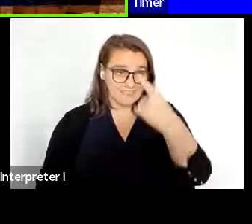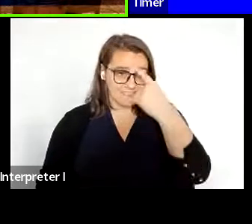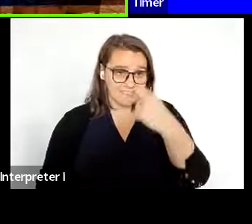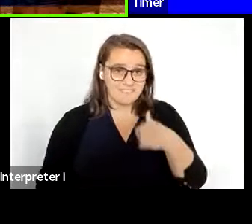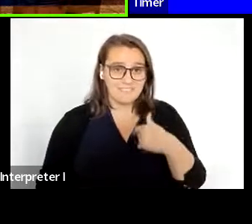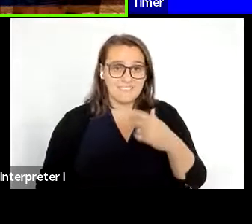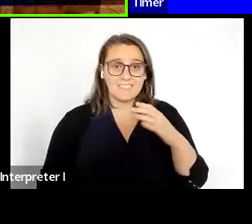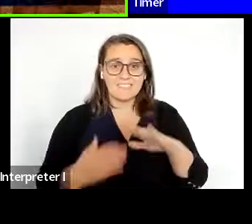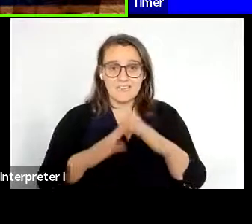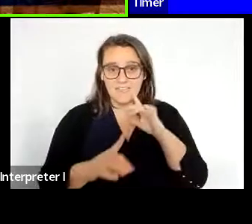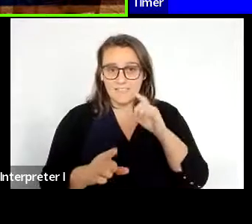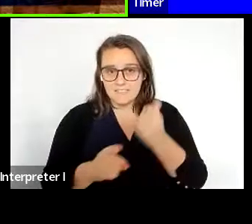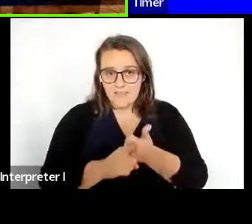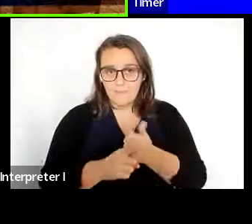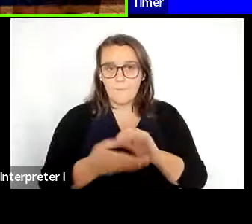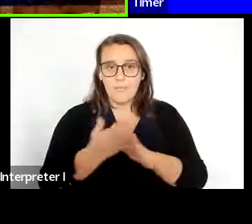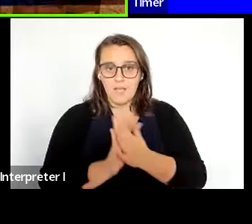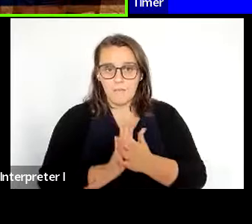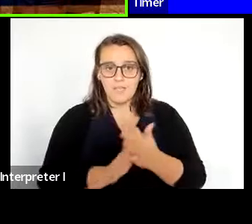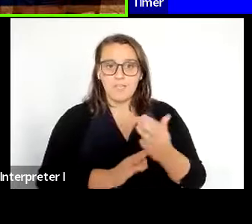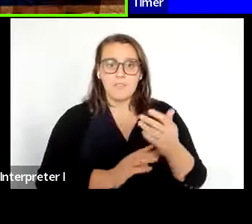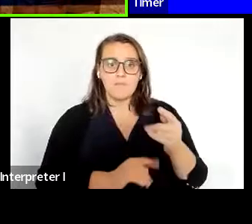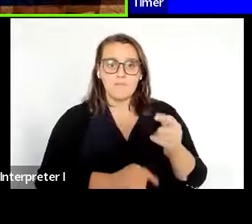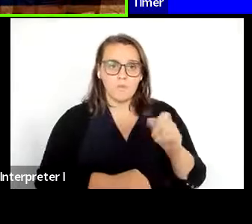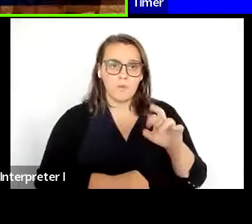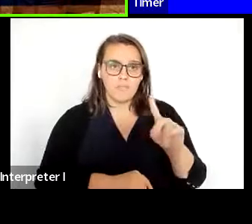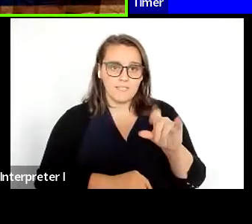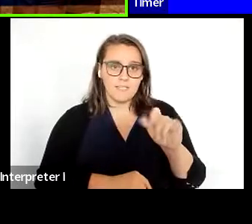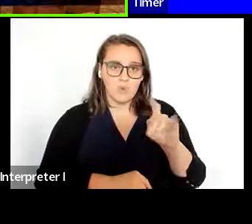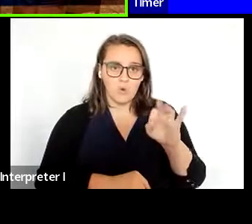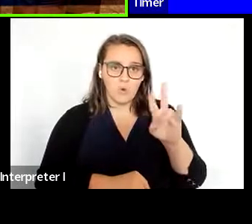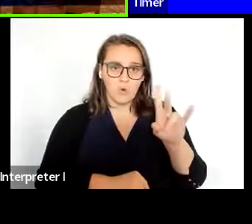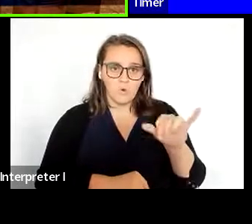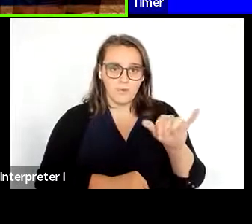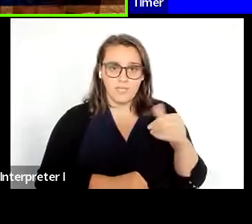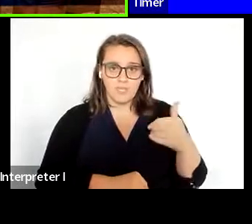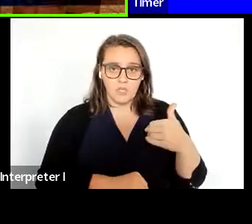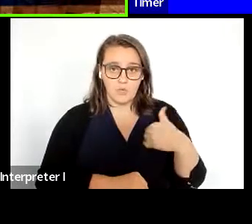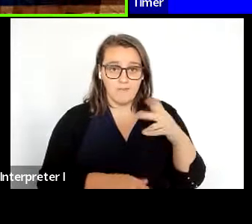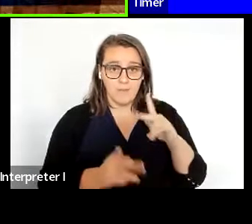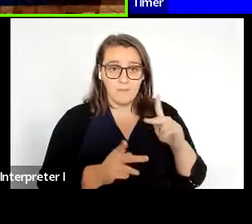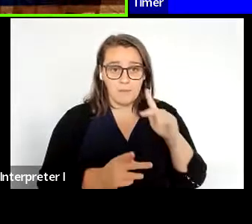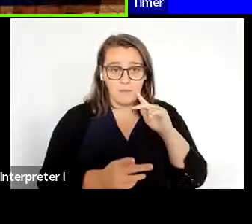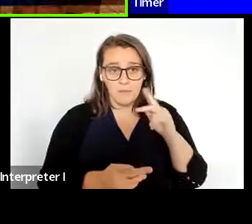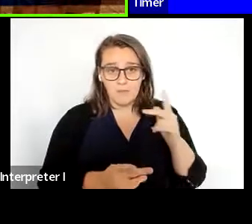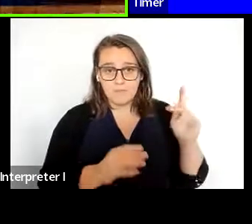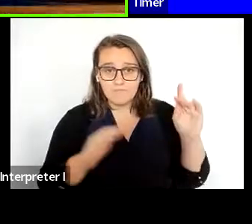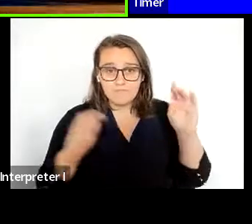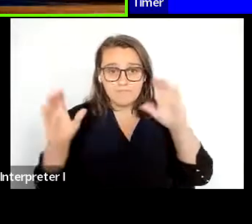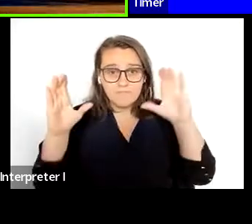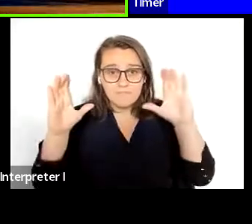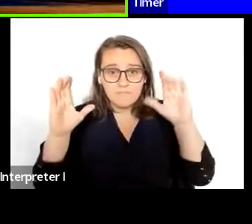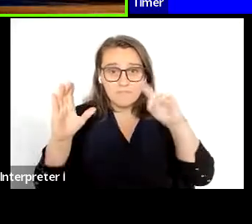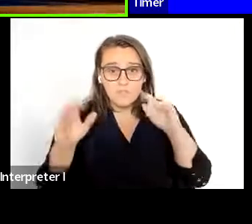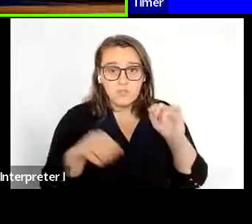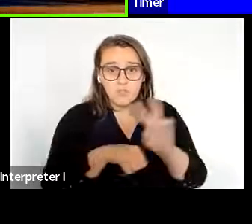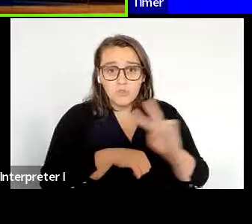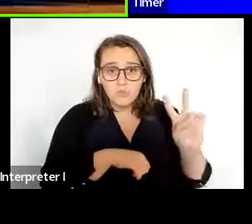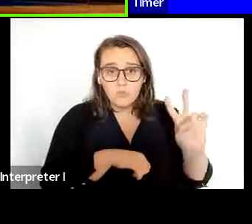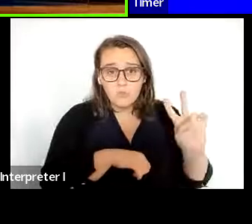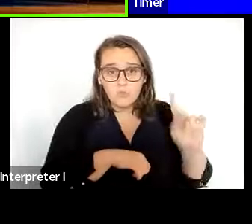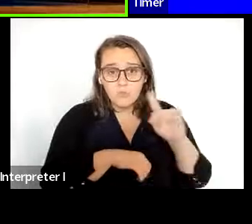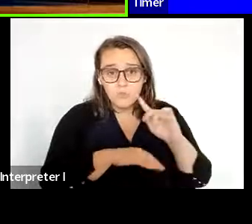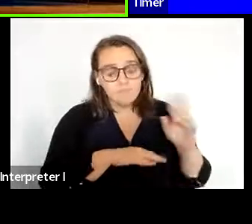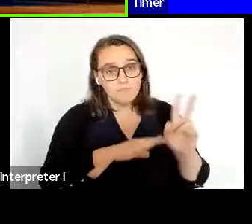where we got DDOT and DPW workers out 4 o'clock in the morning giving tickets, 2 o'clock in the morning giving tickets, which means they have to come and work those